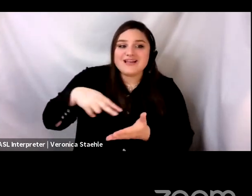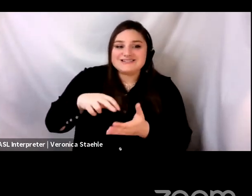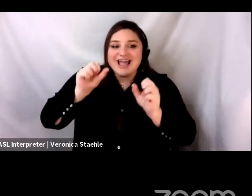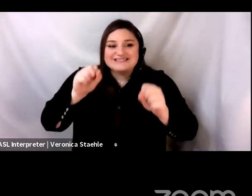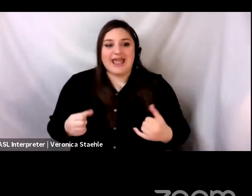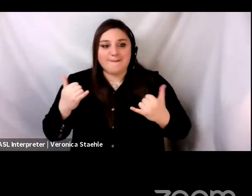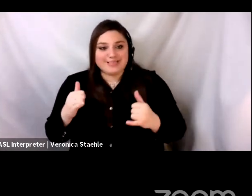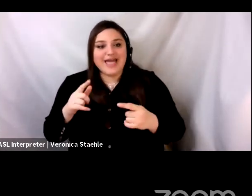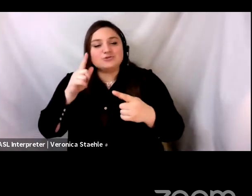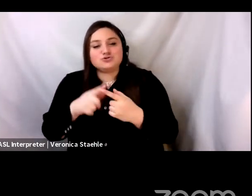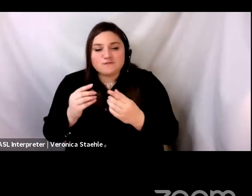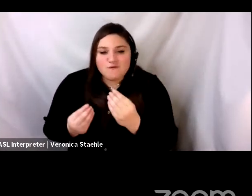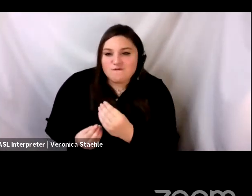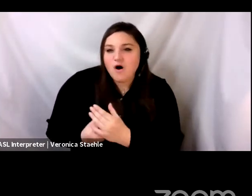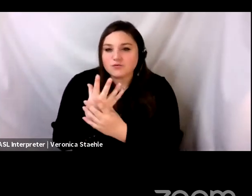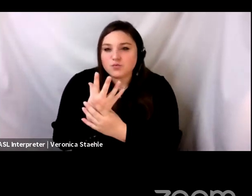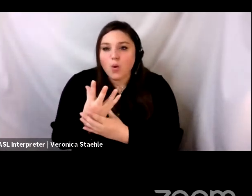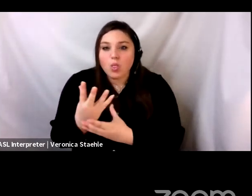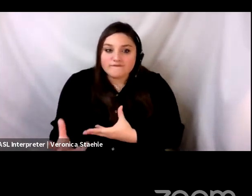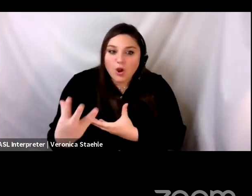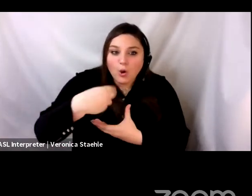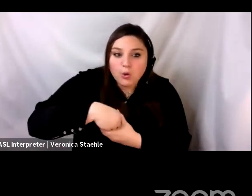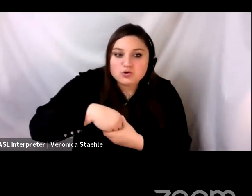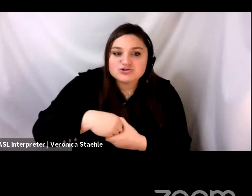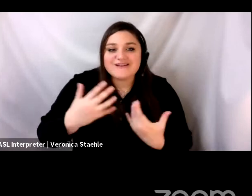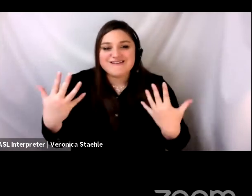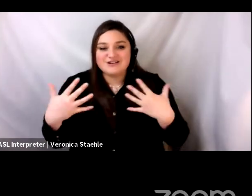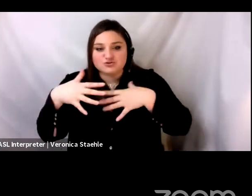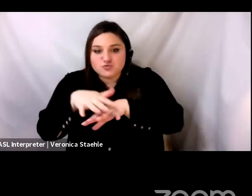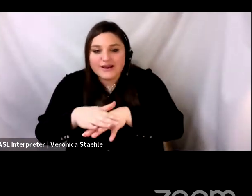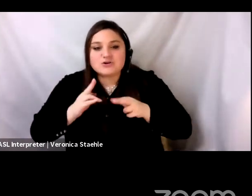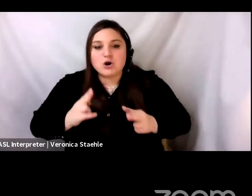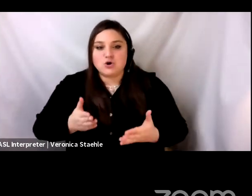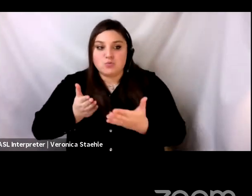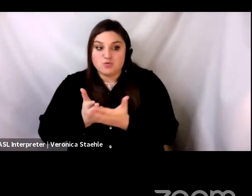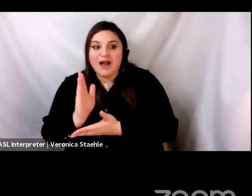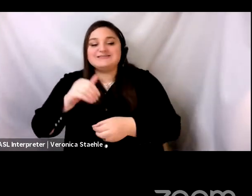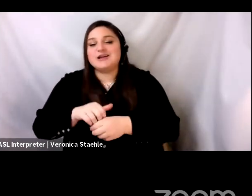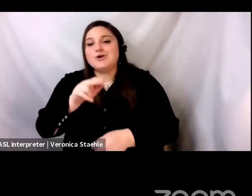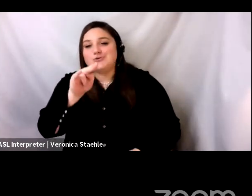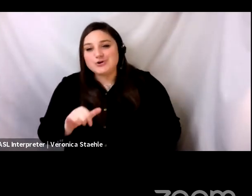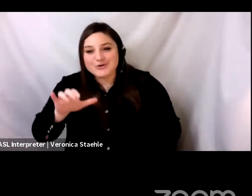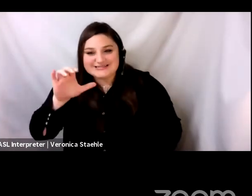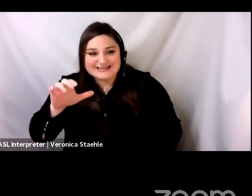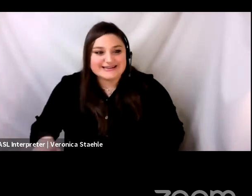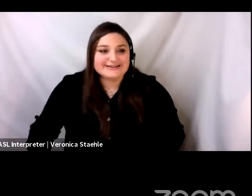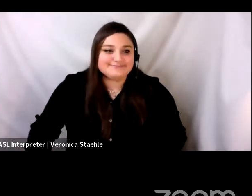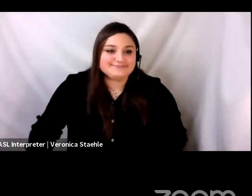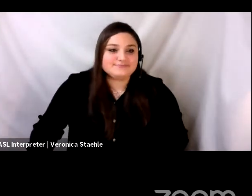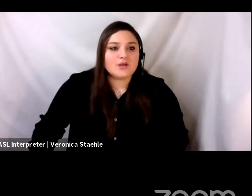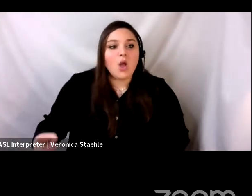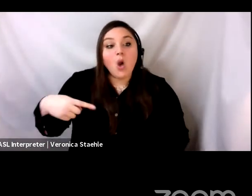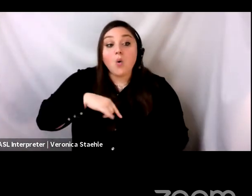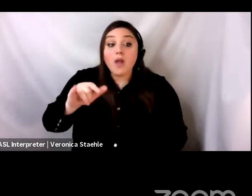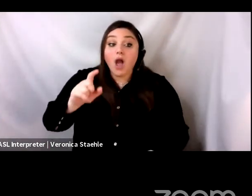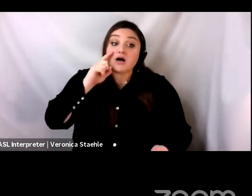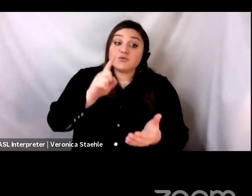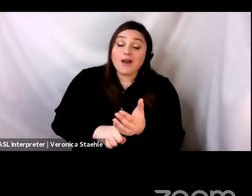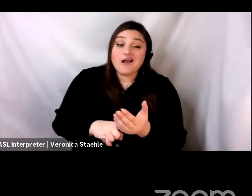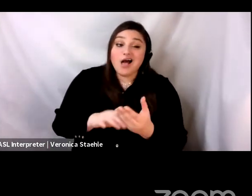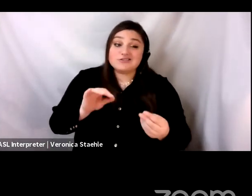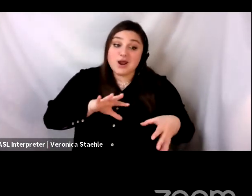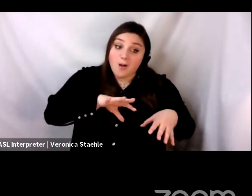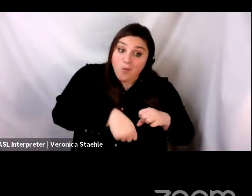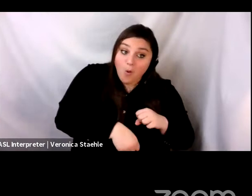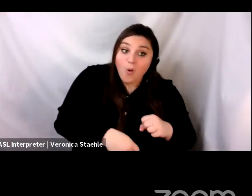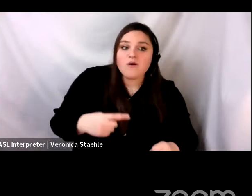And last but not least, we acknowledge and mourn Ahmaud Arbery, George Floyd, Breonna Taylor, Tony McDade,